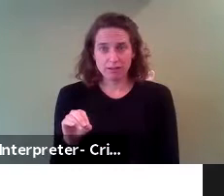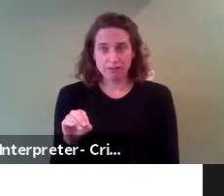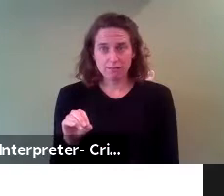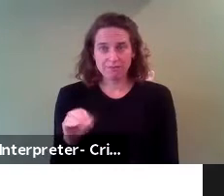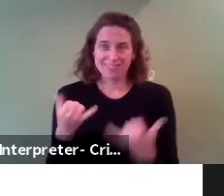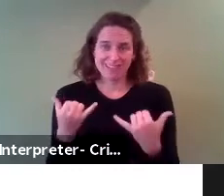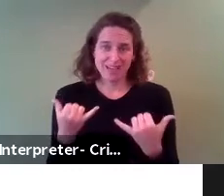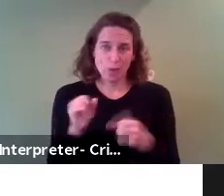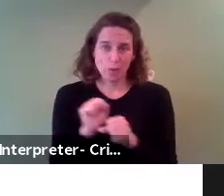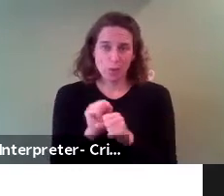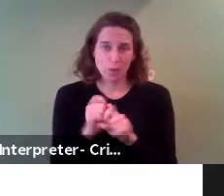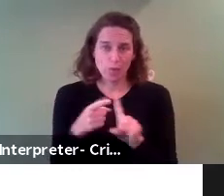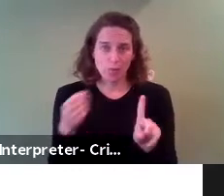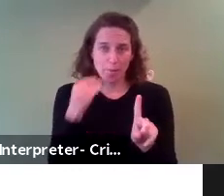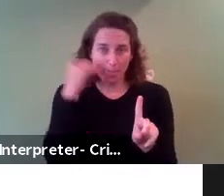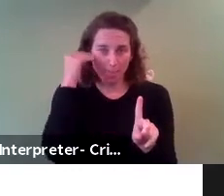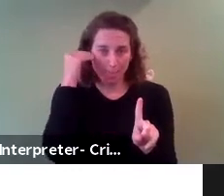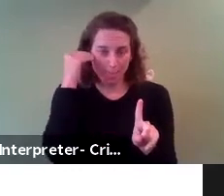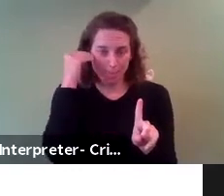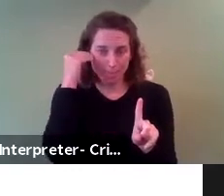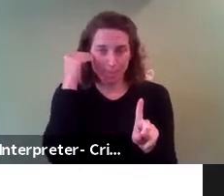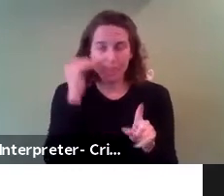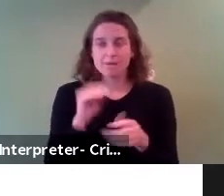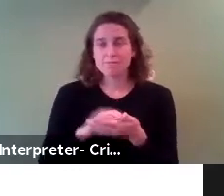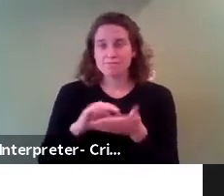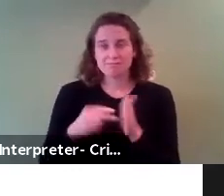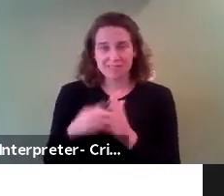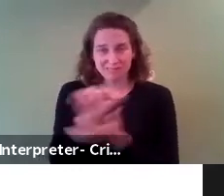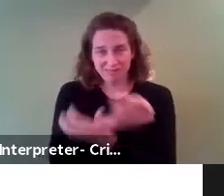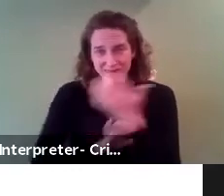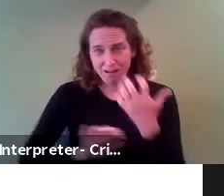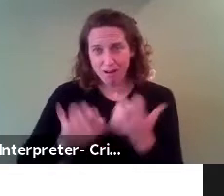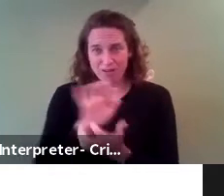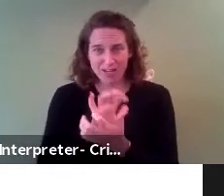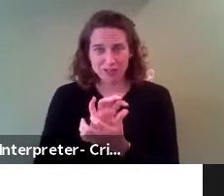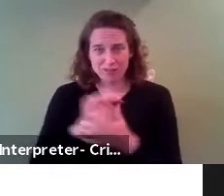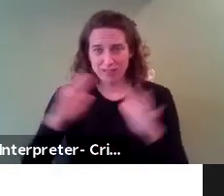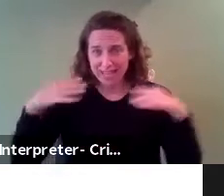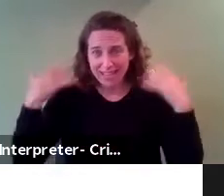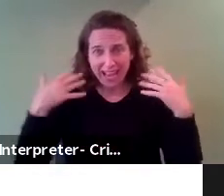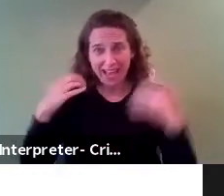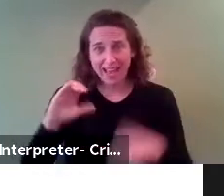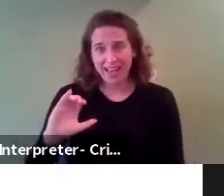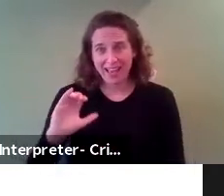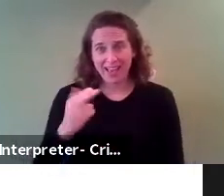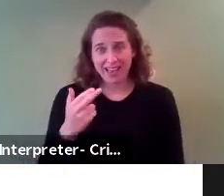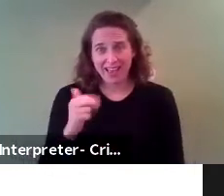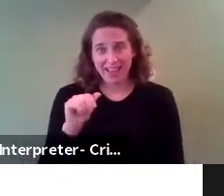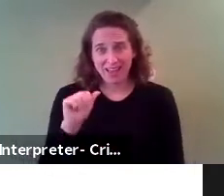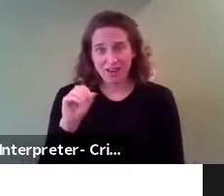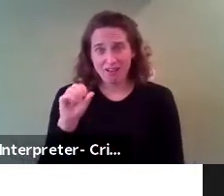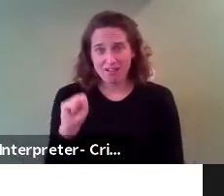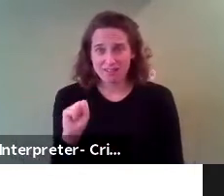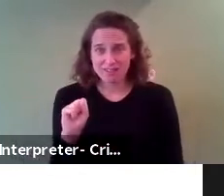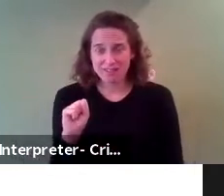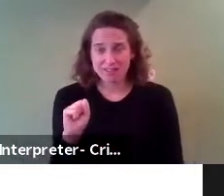working from home. So here you have this combination of chaos. The home is the office. The home